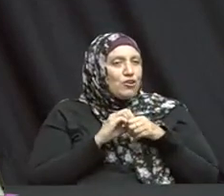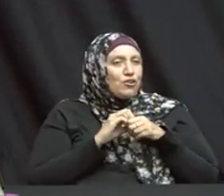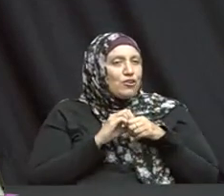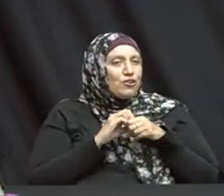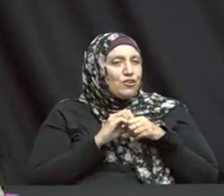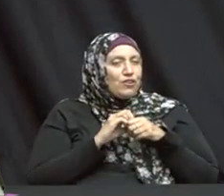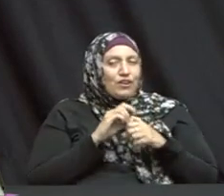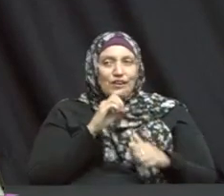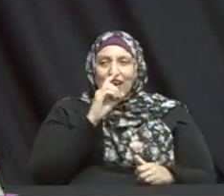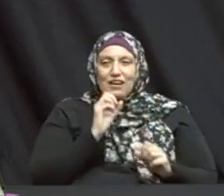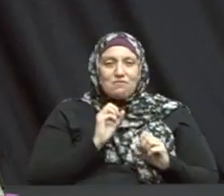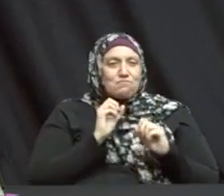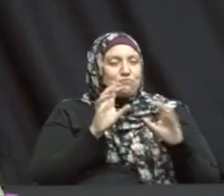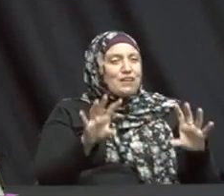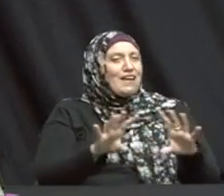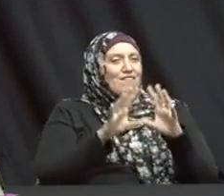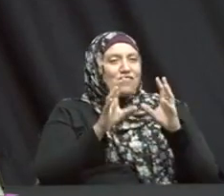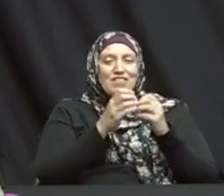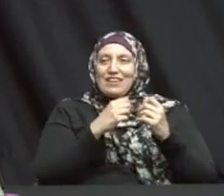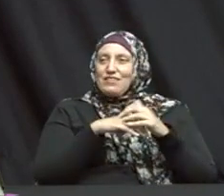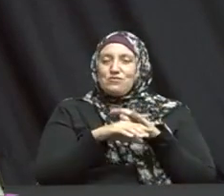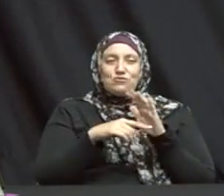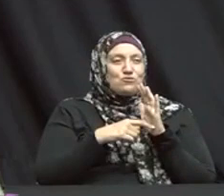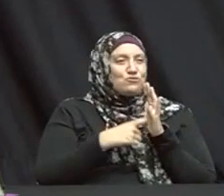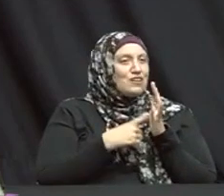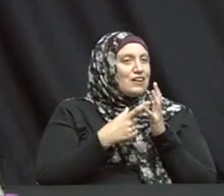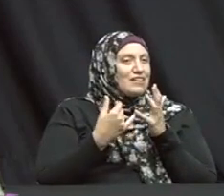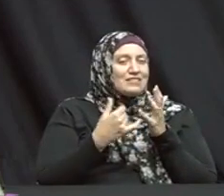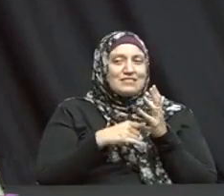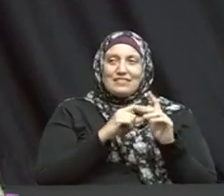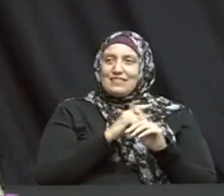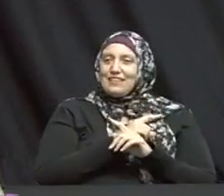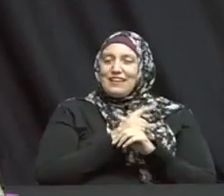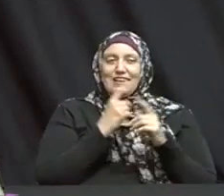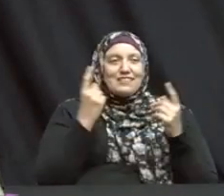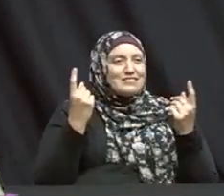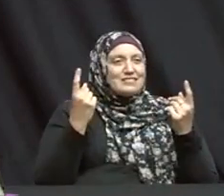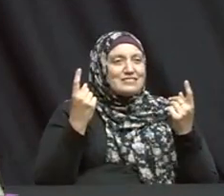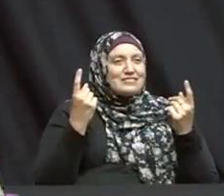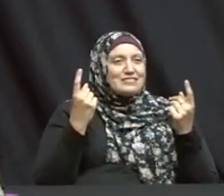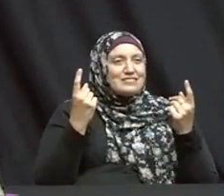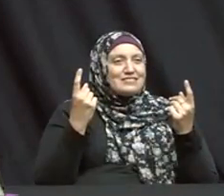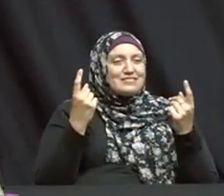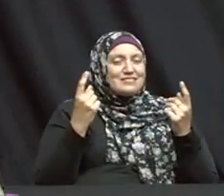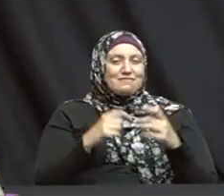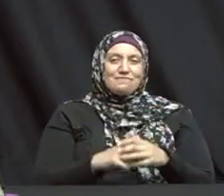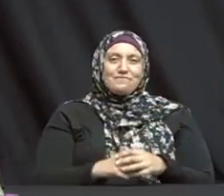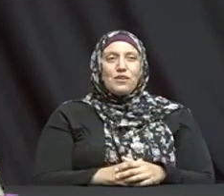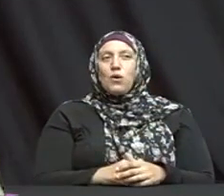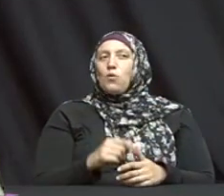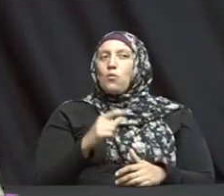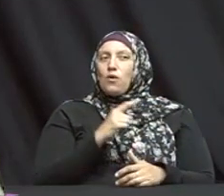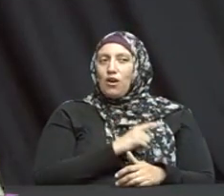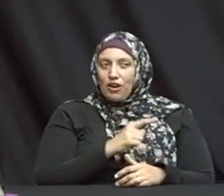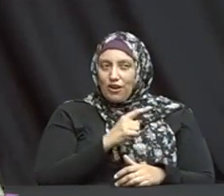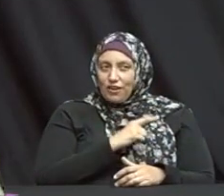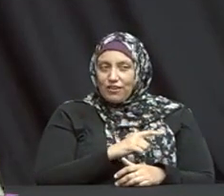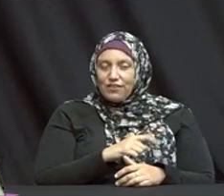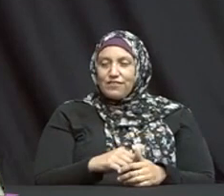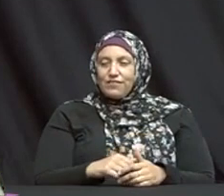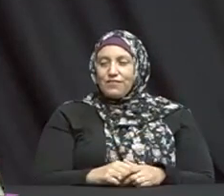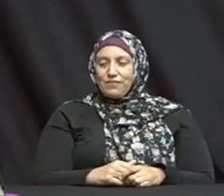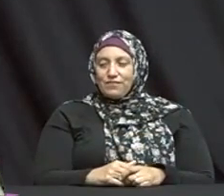trust because to derive a lot of tax savings, because that pushing them